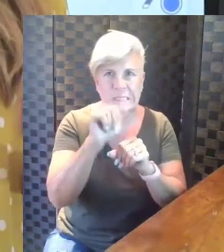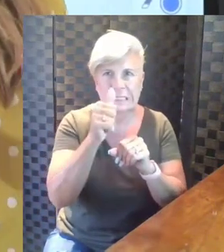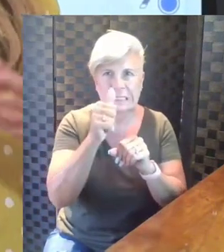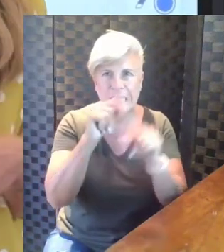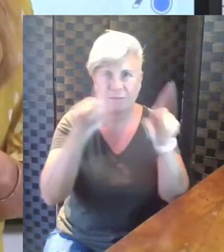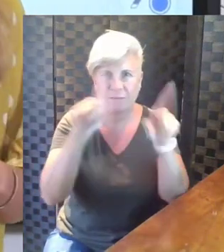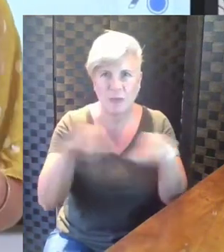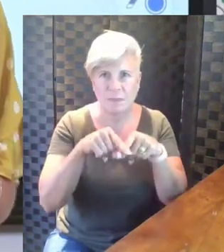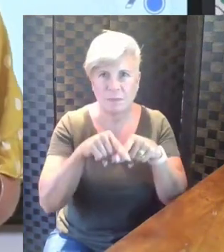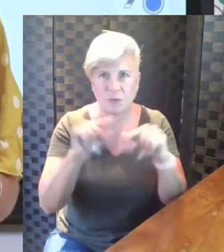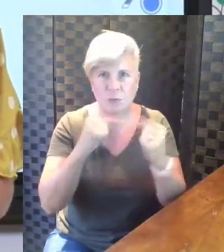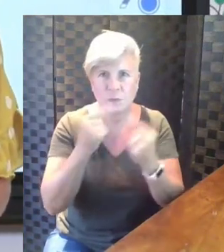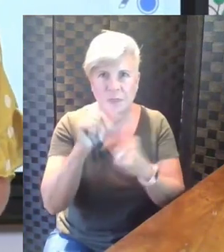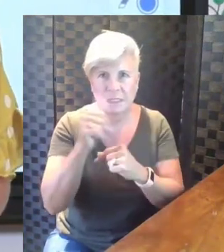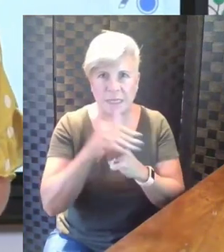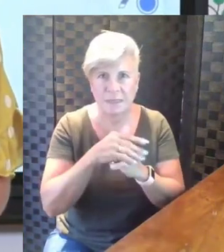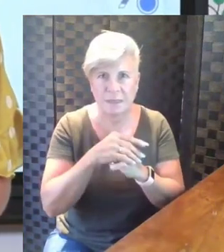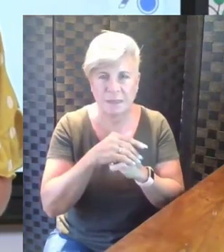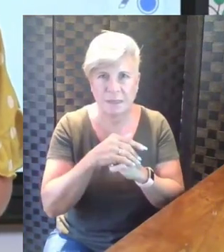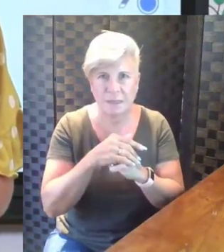do you see? How many groups of 10?